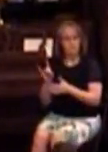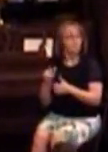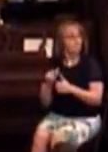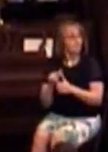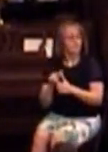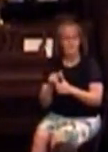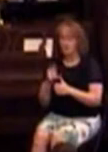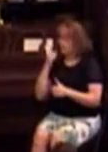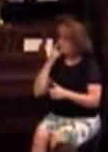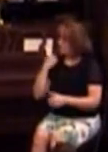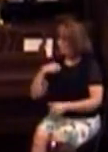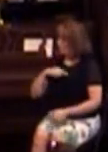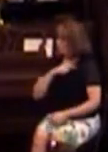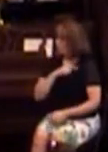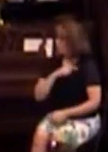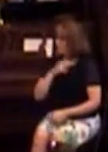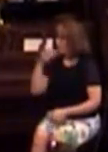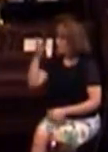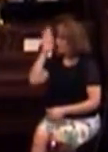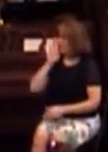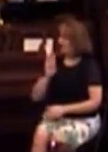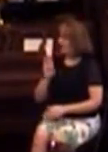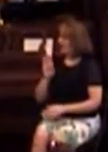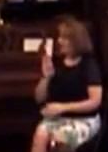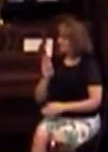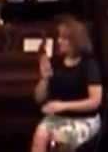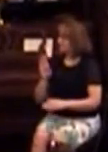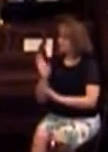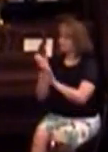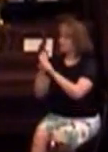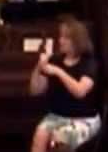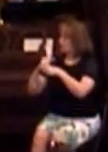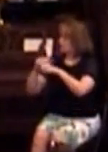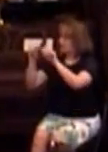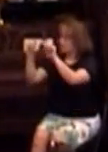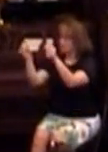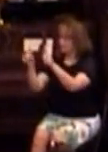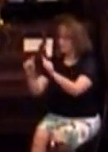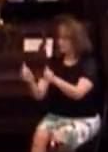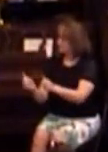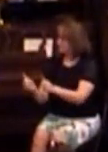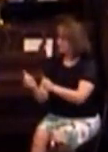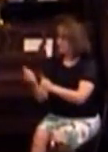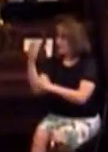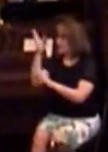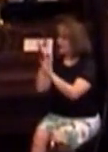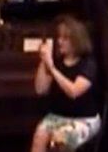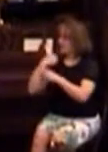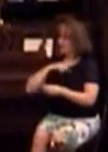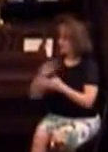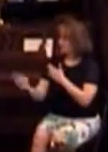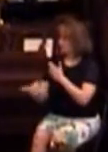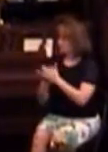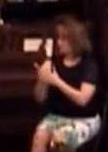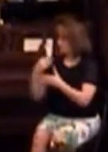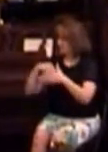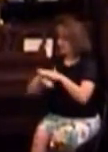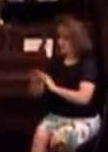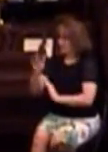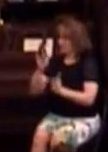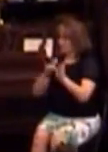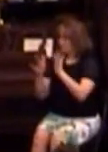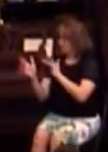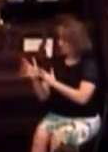God's masterpiece. He has created us anew in Christ Jesus so that we can do the good things he planned for